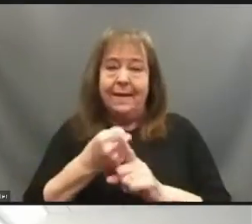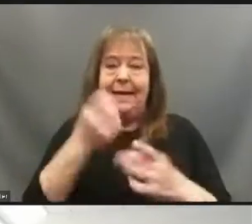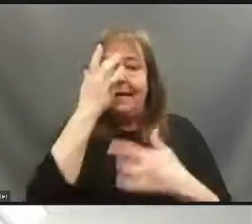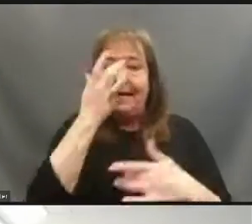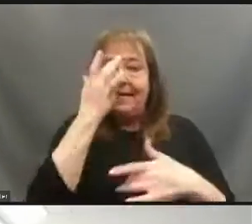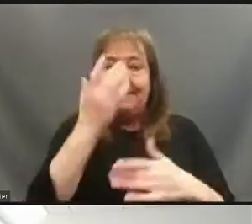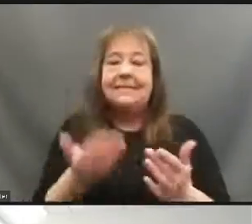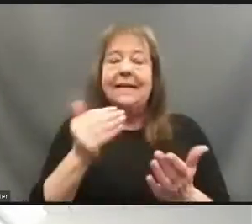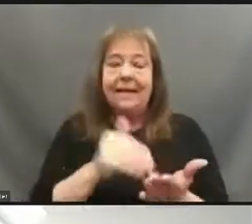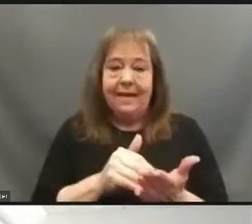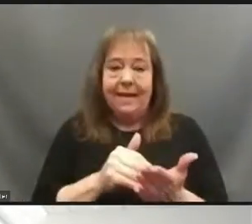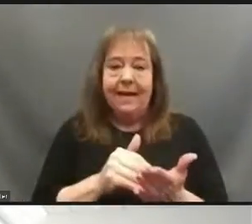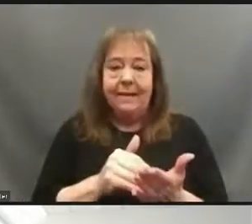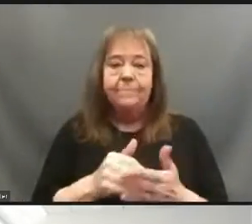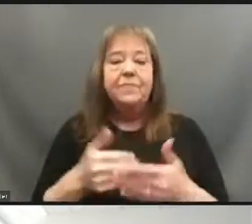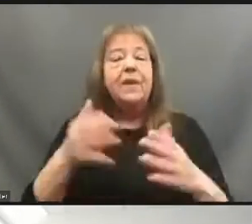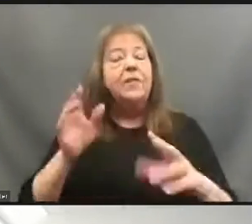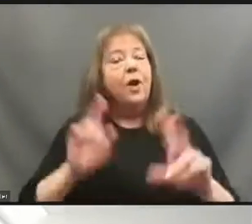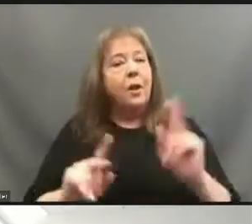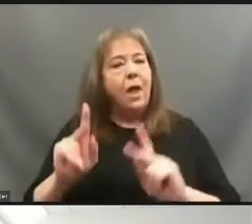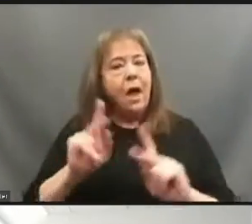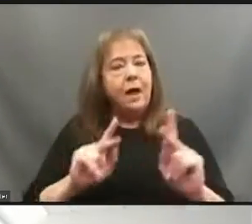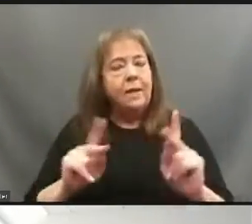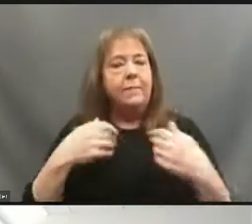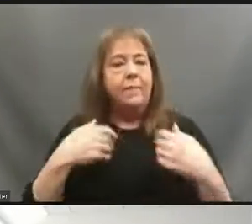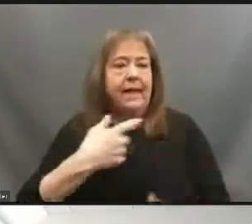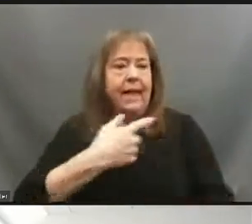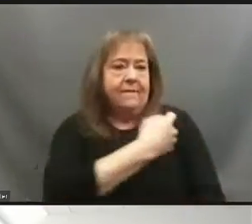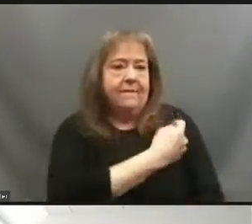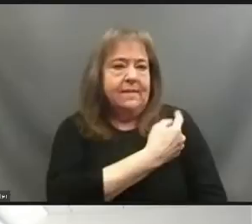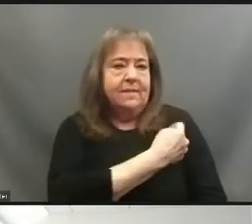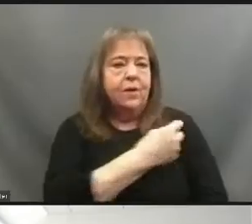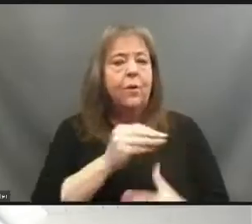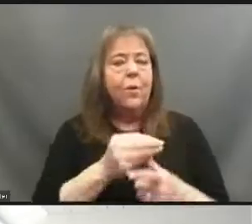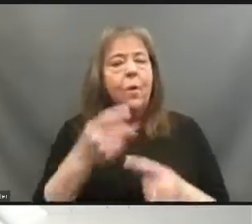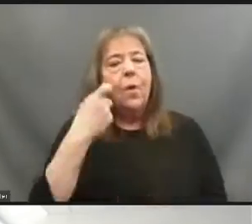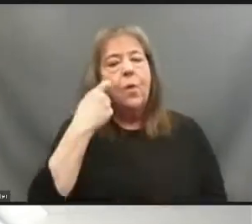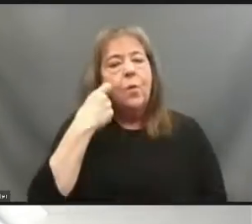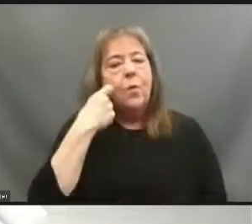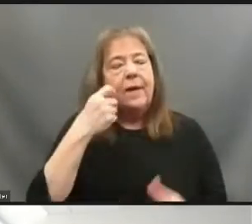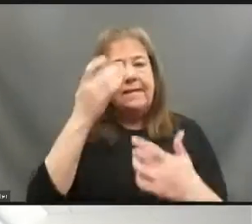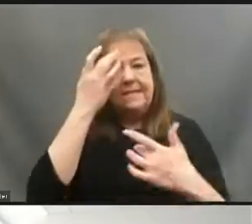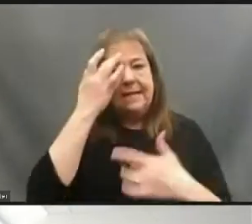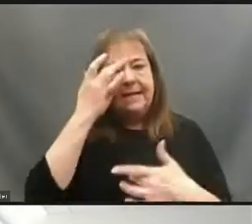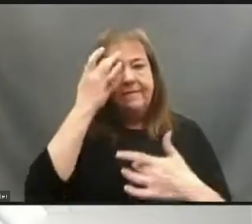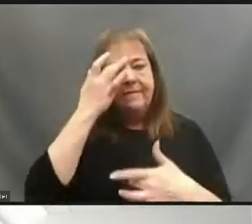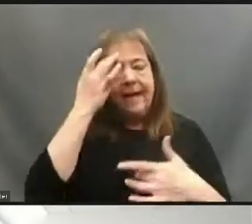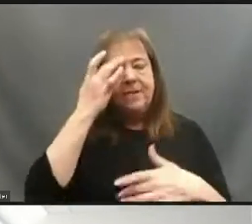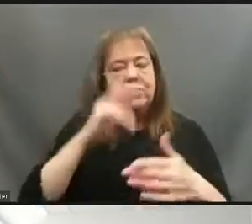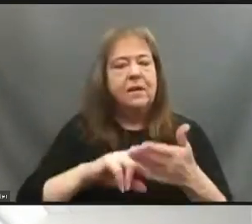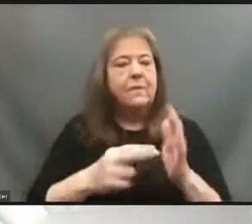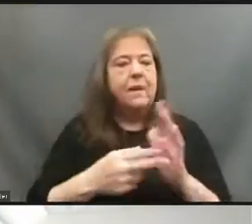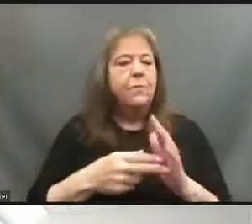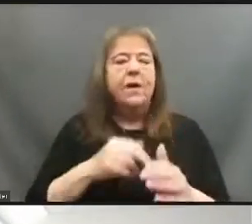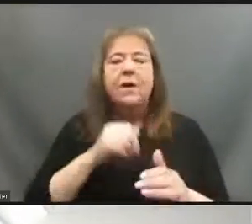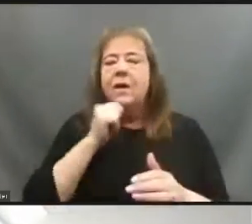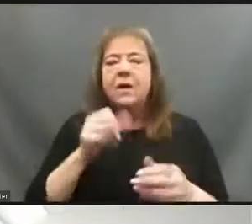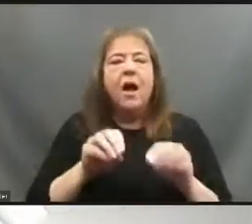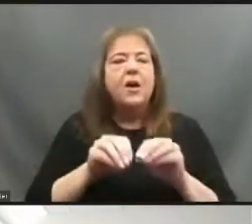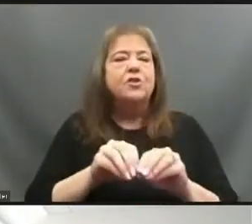have had either vaccination or recent infection. And that means that we're not going to get as much